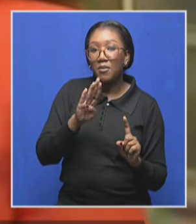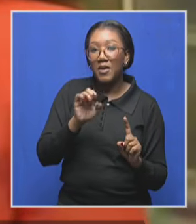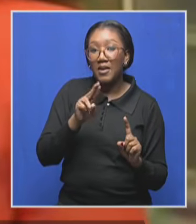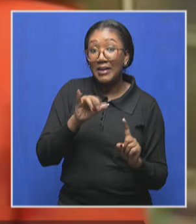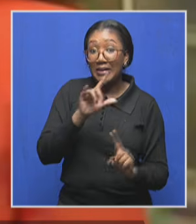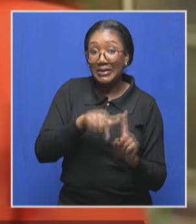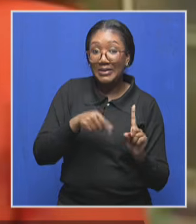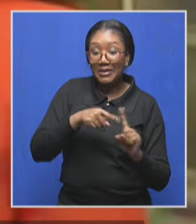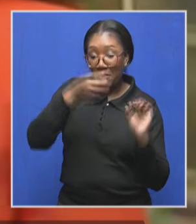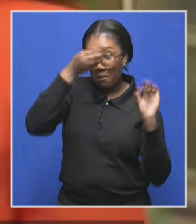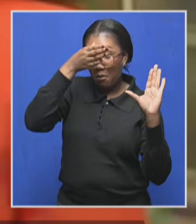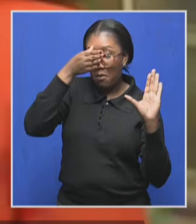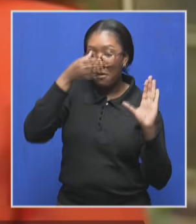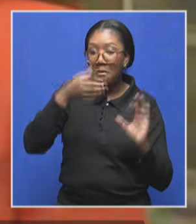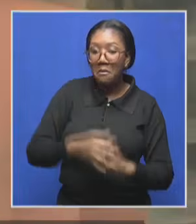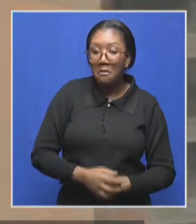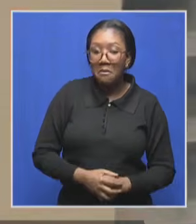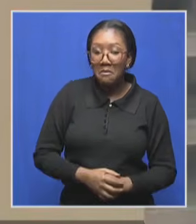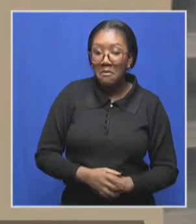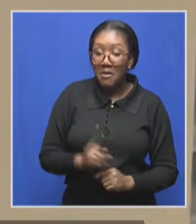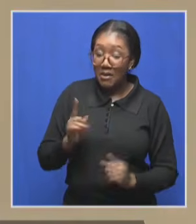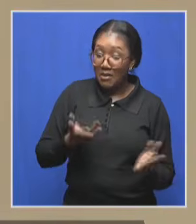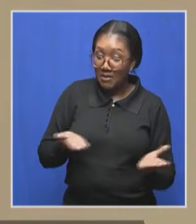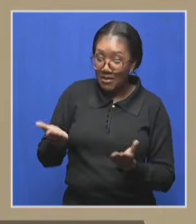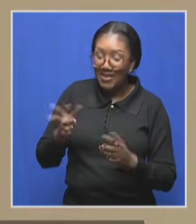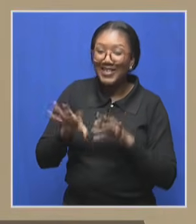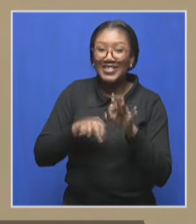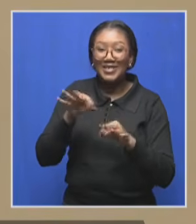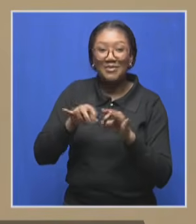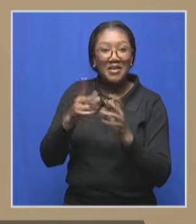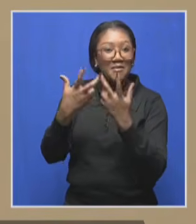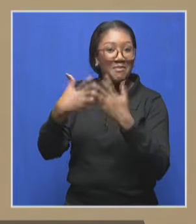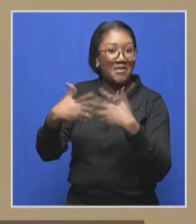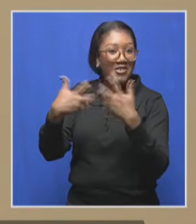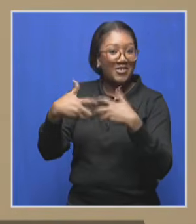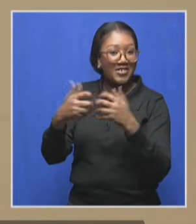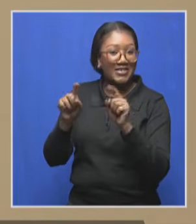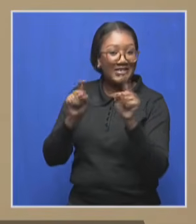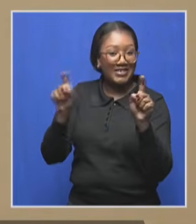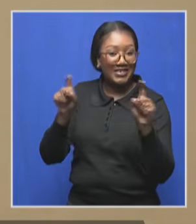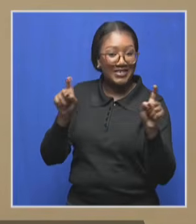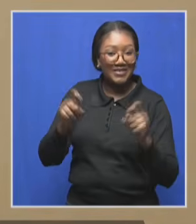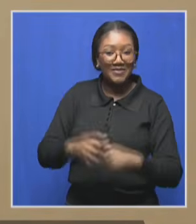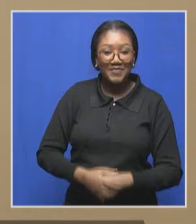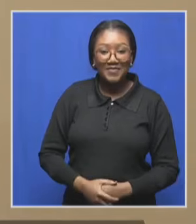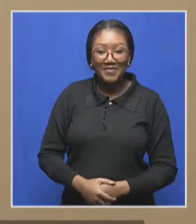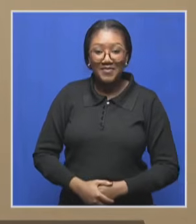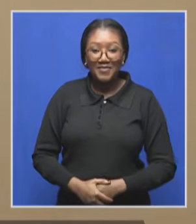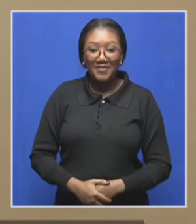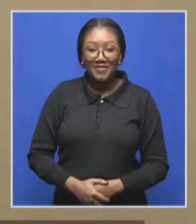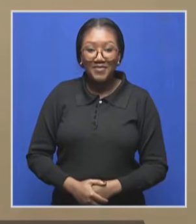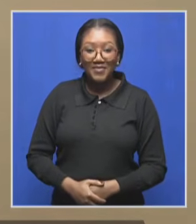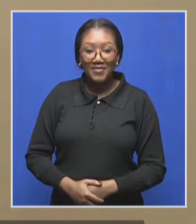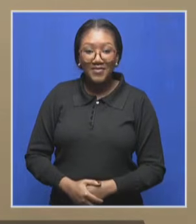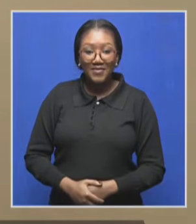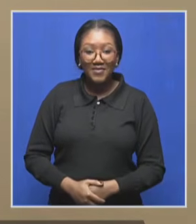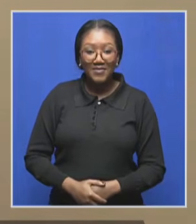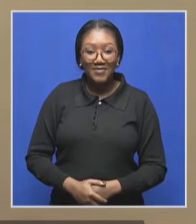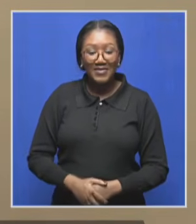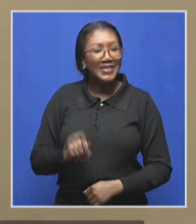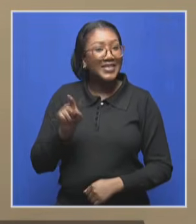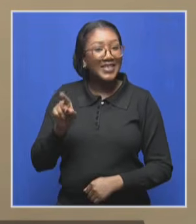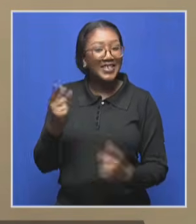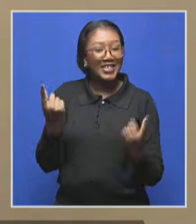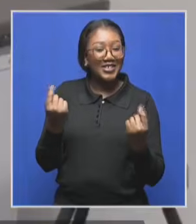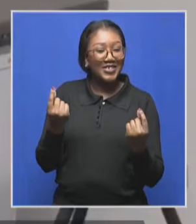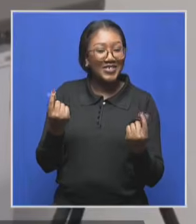expert on this. Prof, good morning. She can take us through the machine itself and what it does. Yeah. Just maybe you can tell us what the centrifuge does, what this